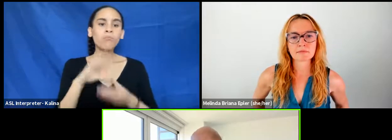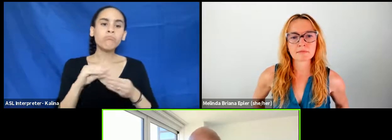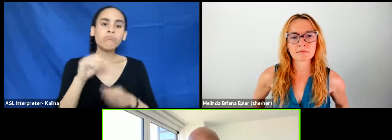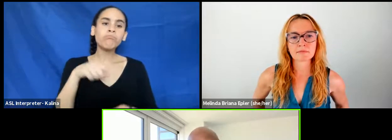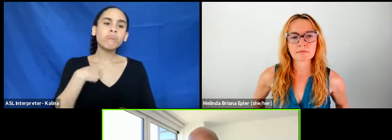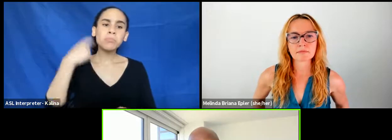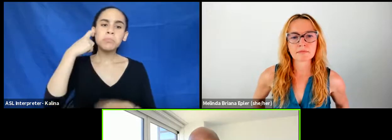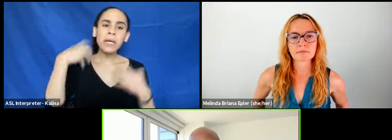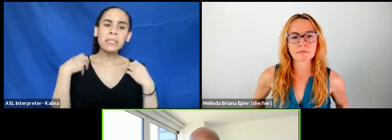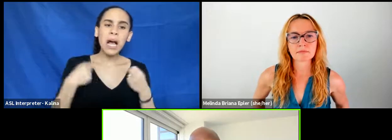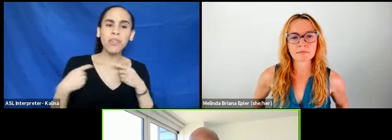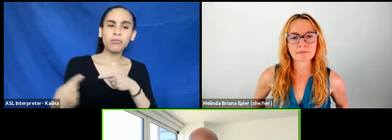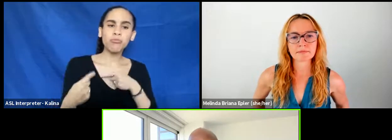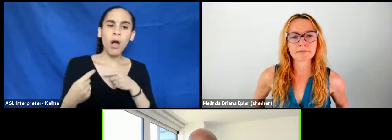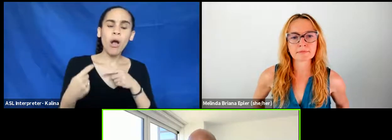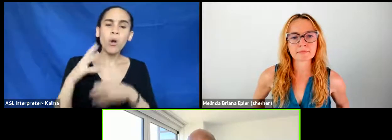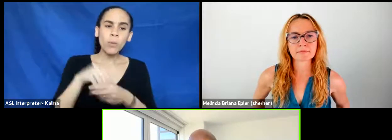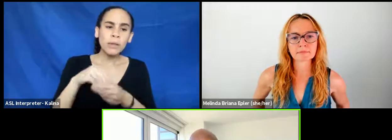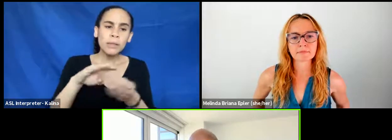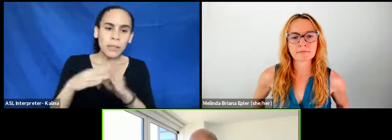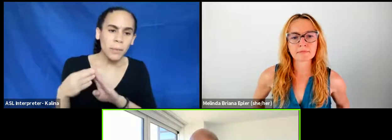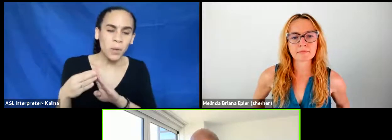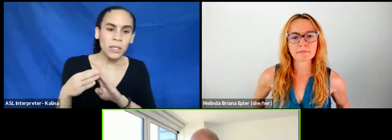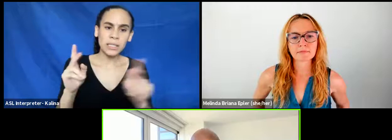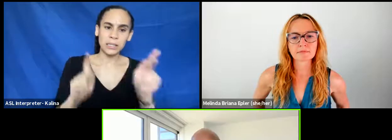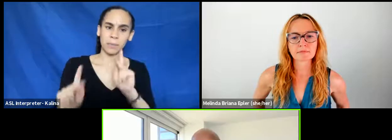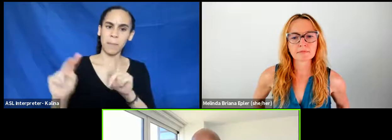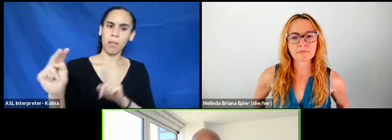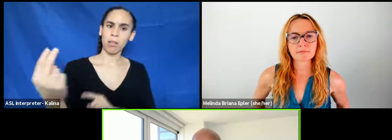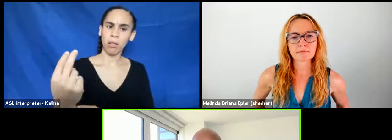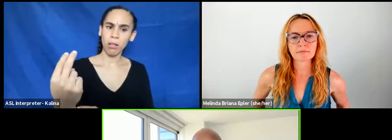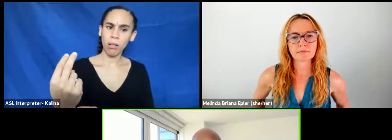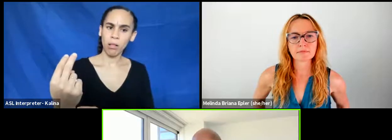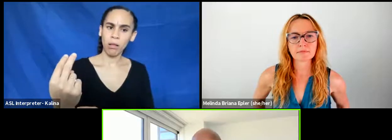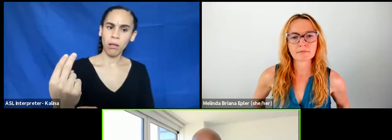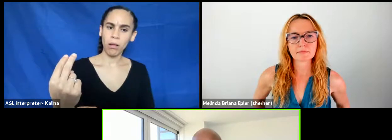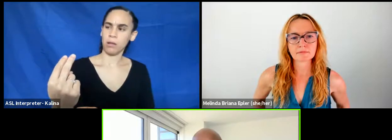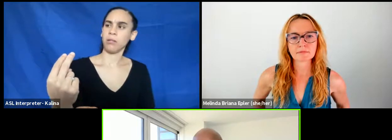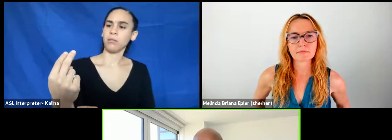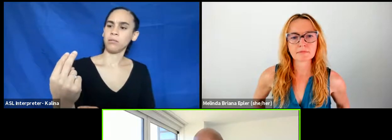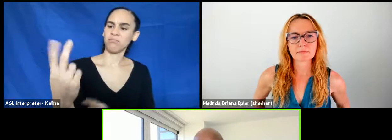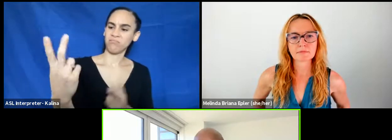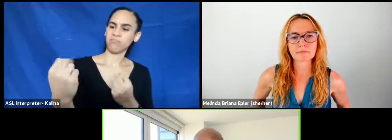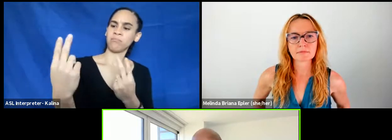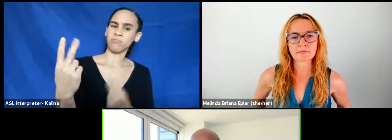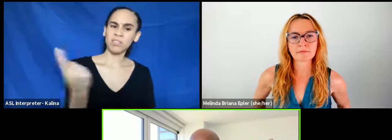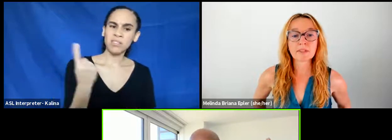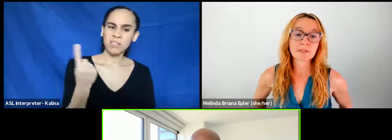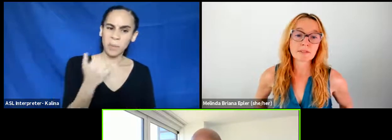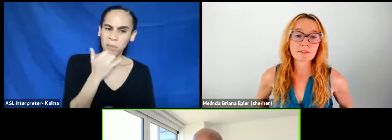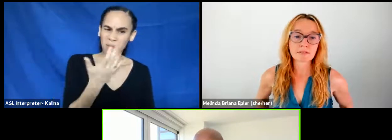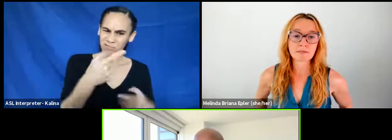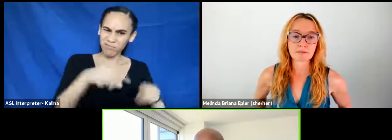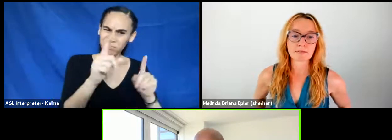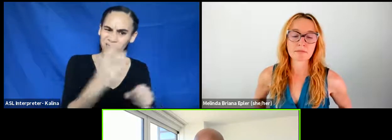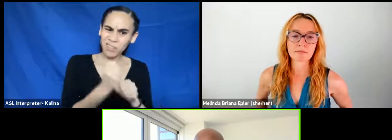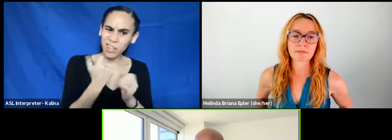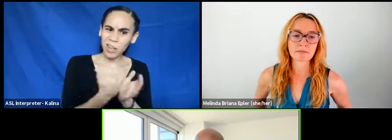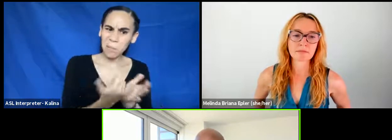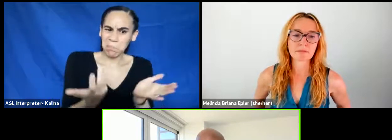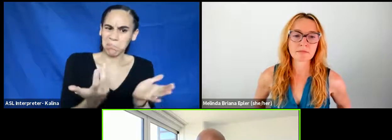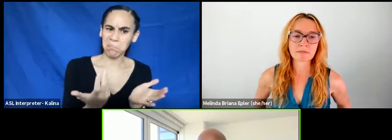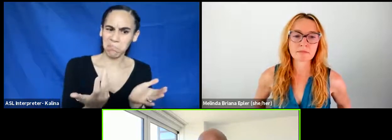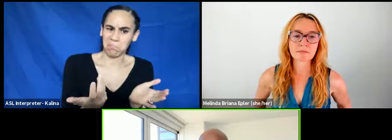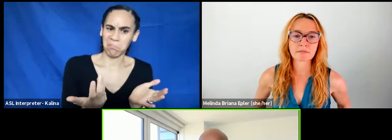and struggles in the community, and people, it's like something's wrong with you, just go get help. And you add, there's some